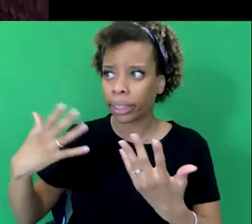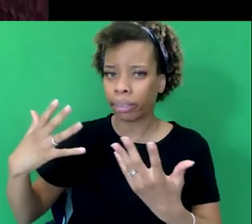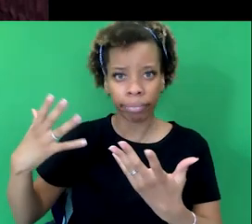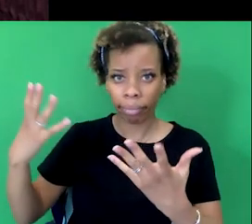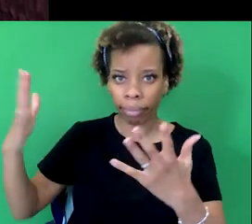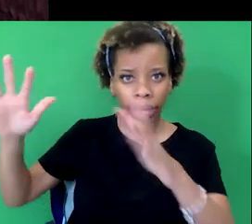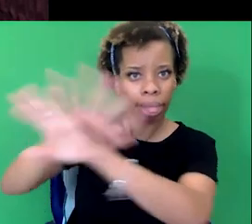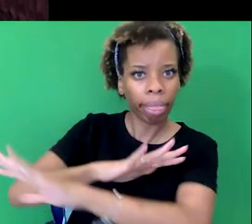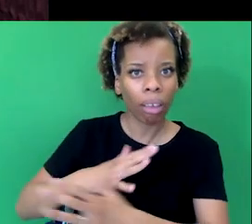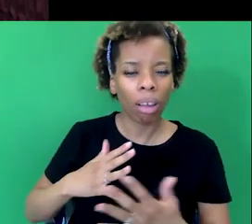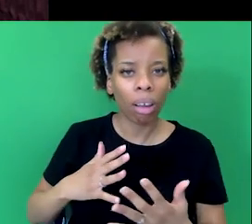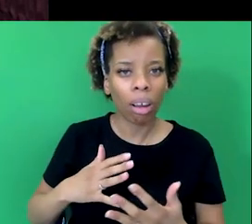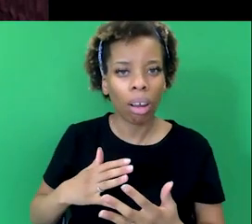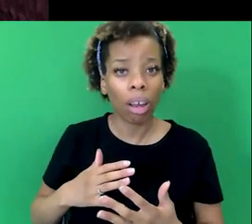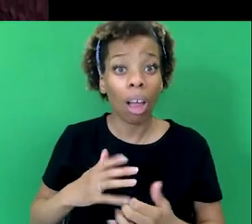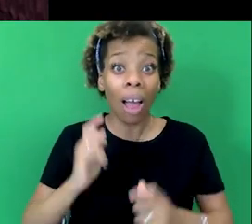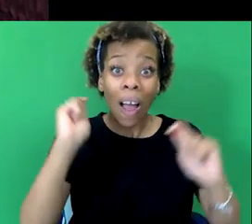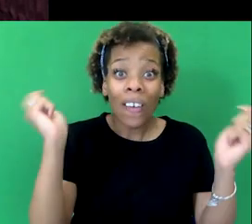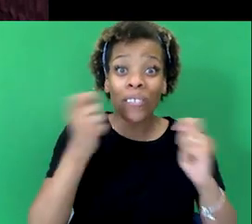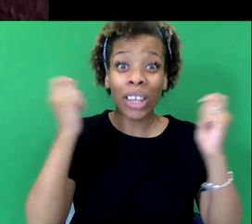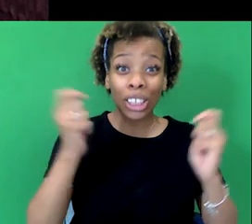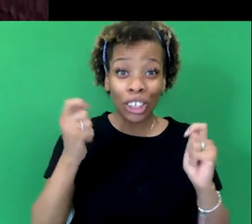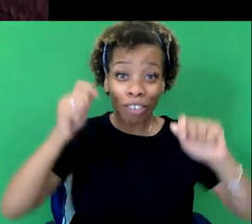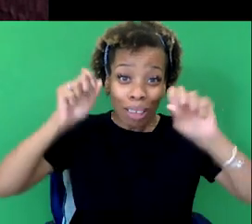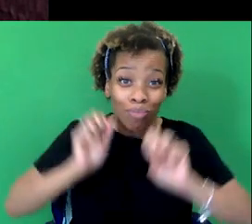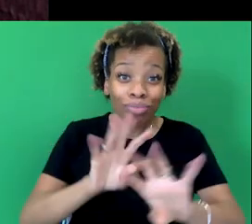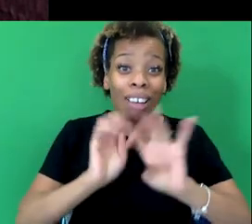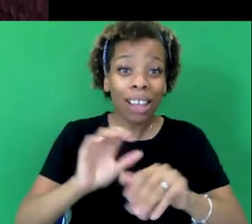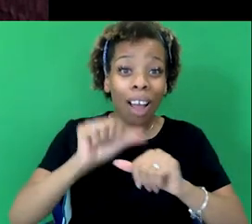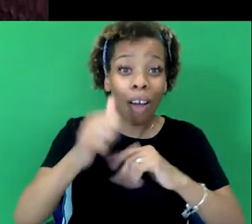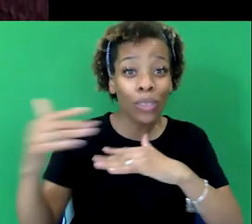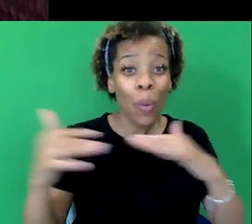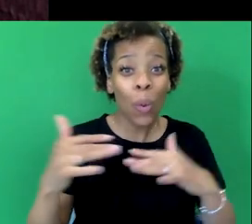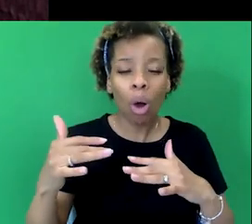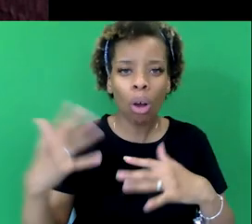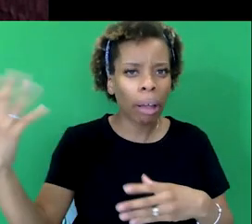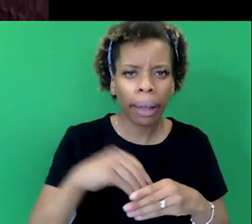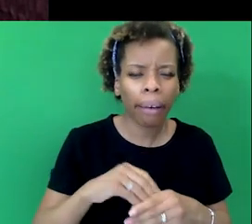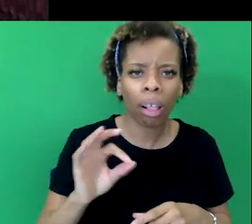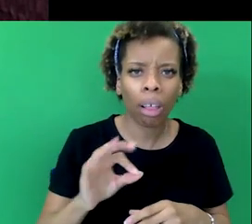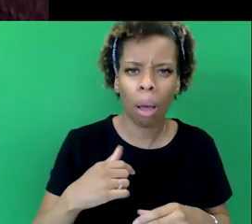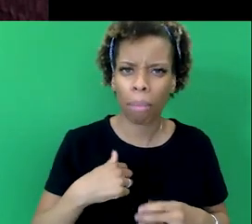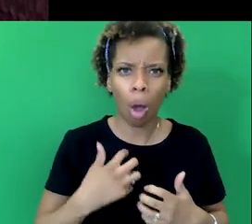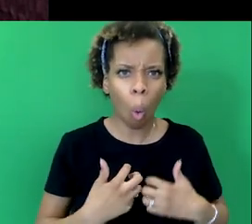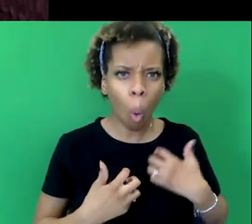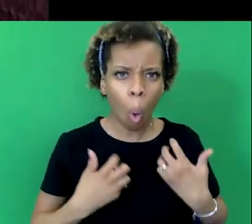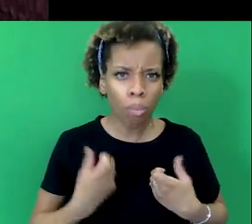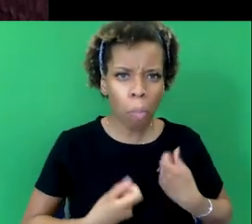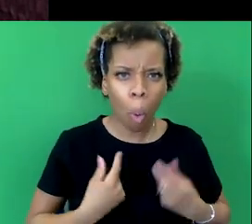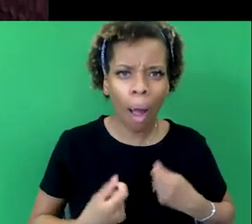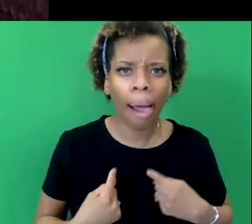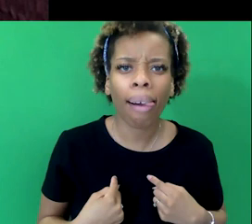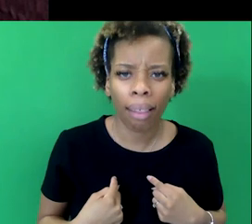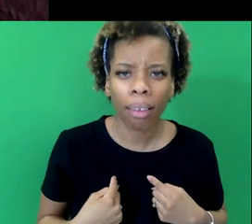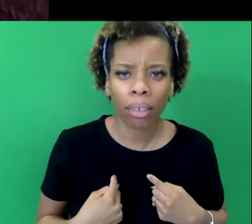War. So people were wondering, what are they doing in the country? So I get very upset about these things. It's like a